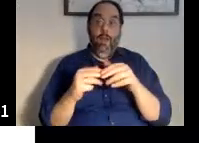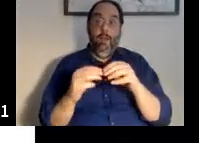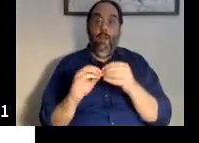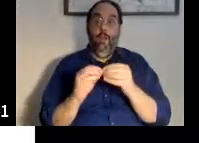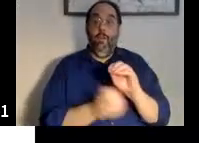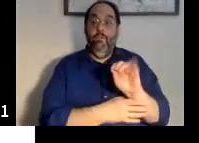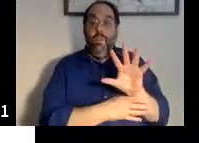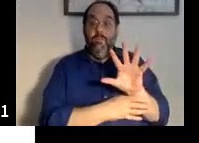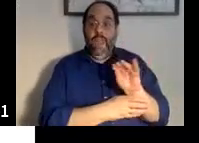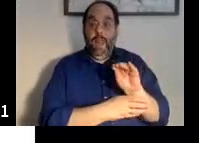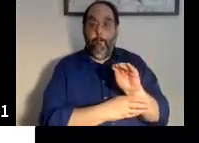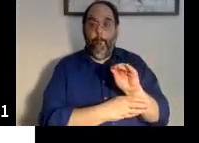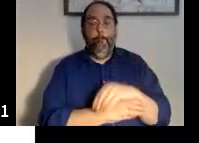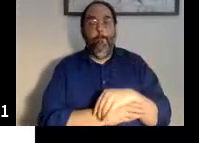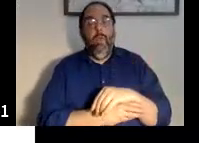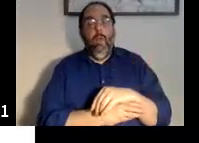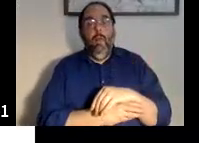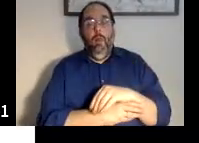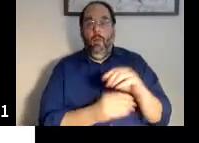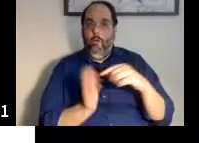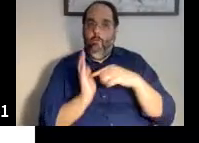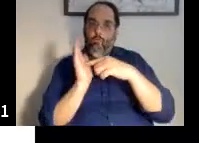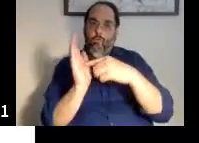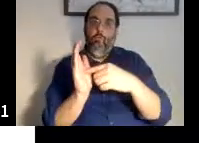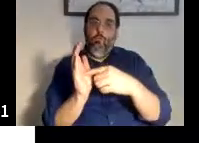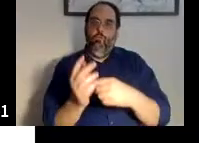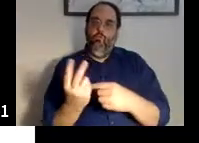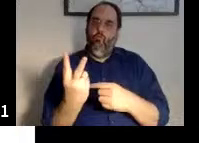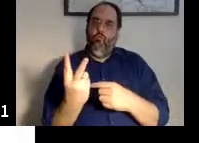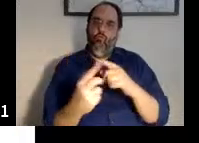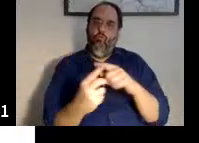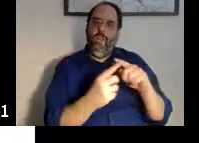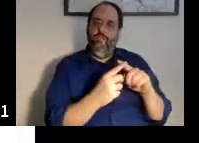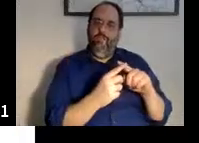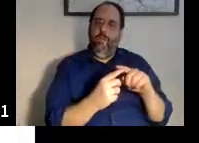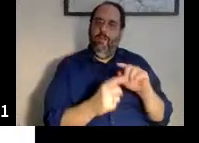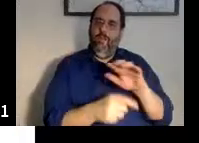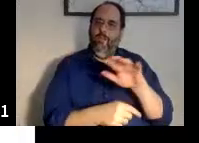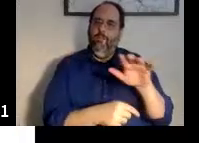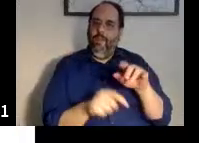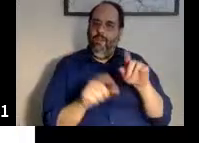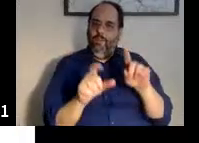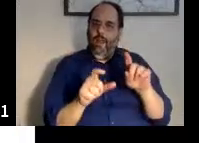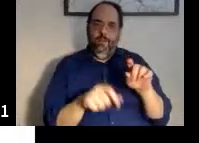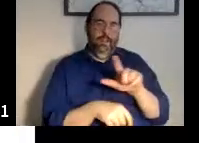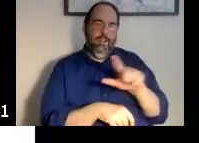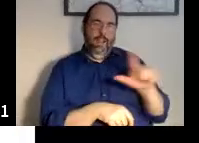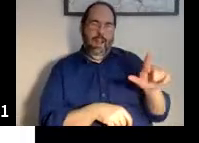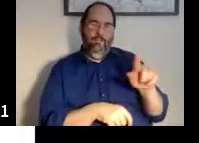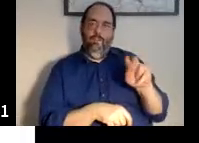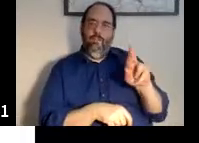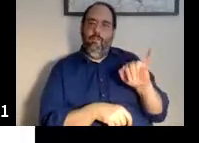50, shows the two different field tests. On the left-hand side, the triax, which is used to determine that